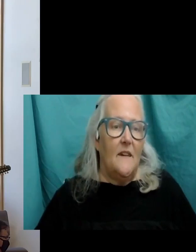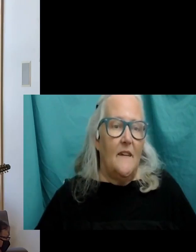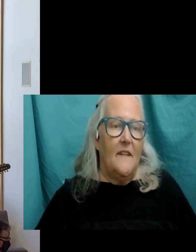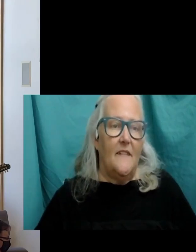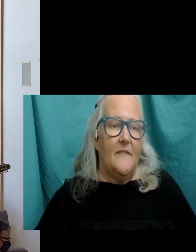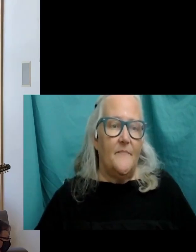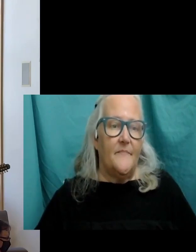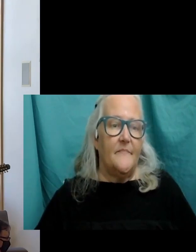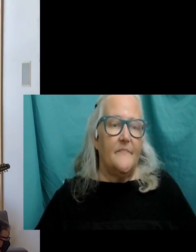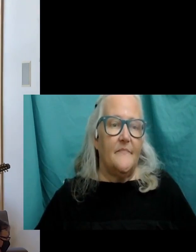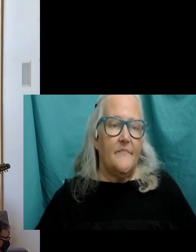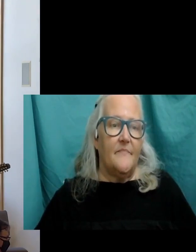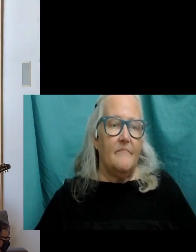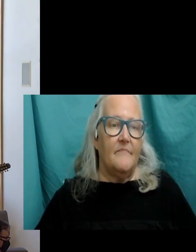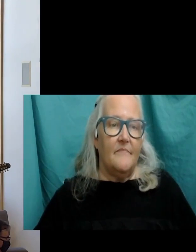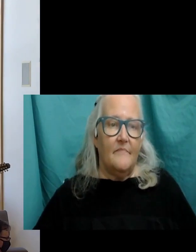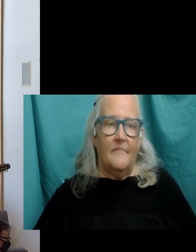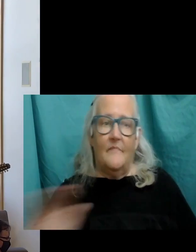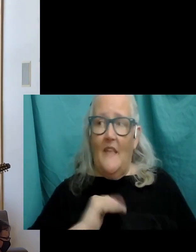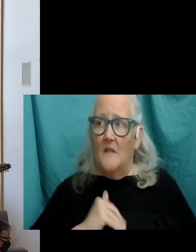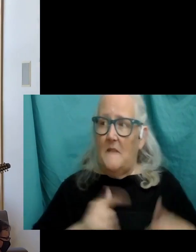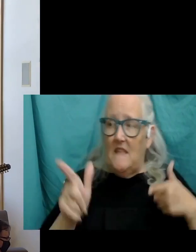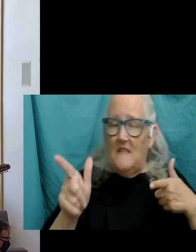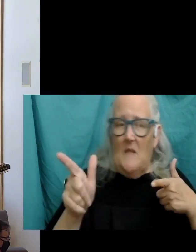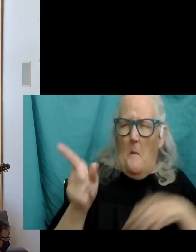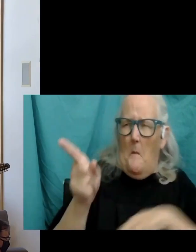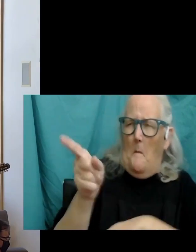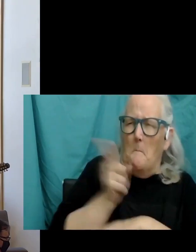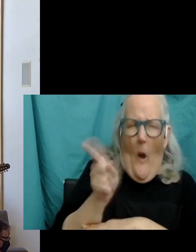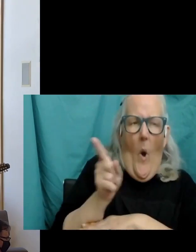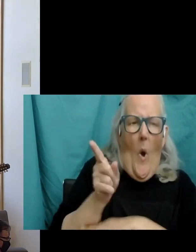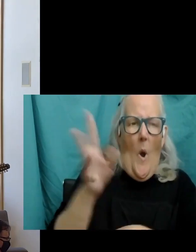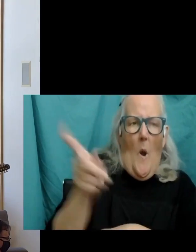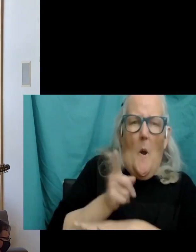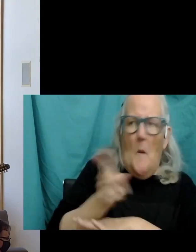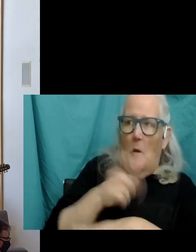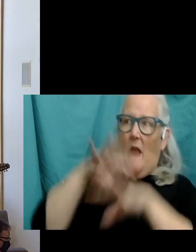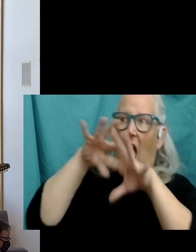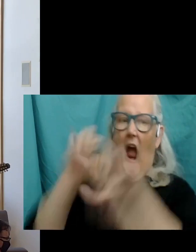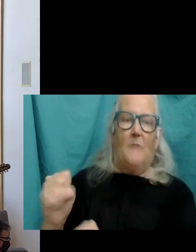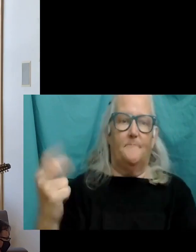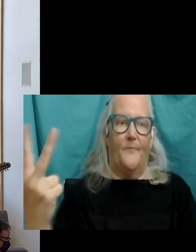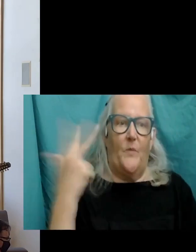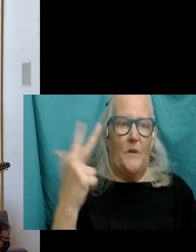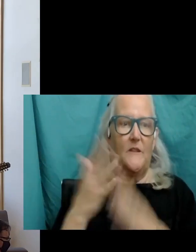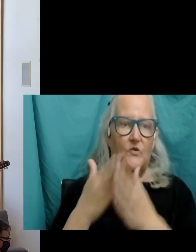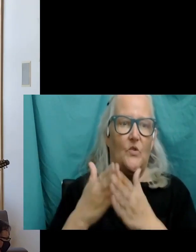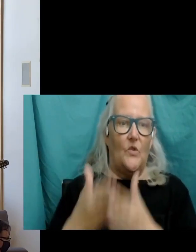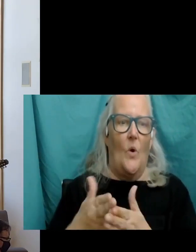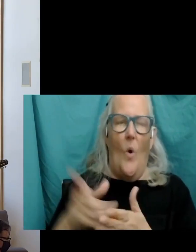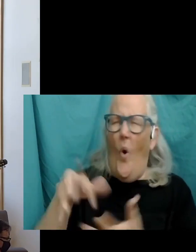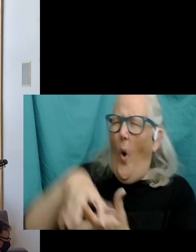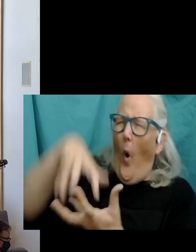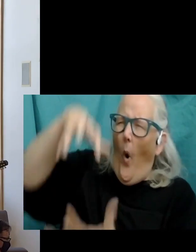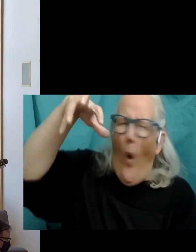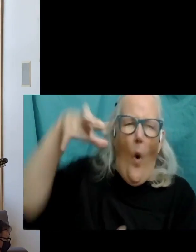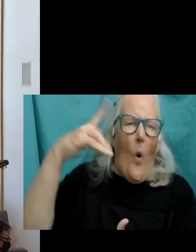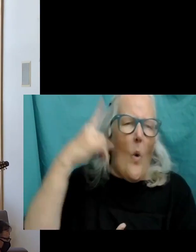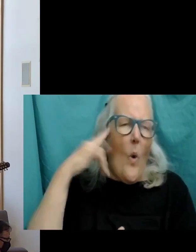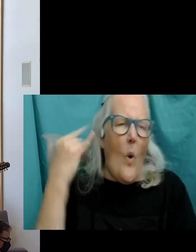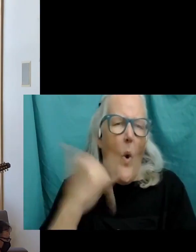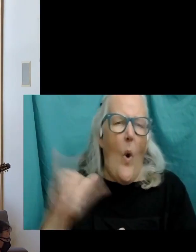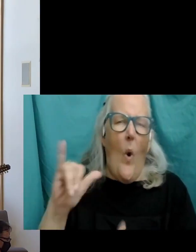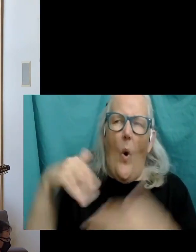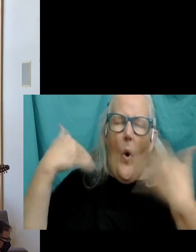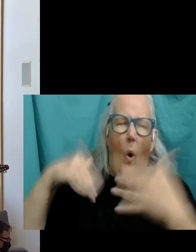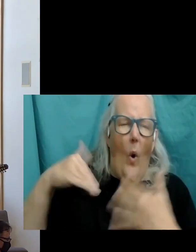We fired our big guns and we captured those galleons. They were as full of gold as 3 galleons can be. I made